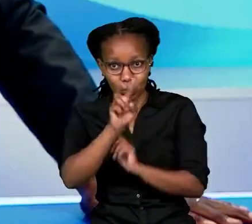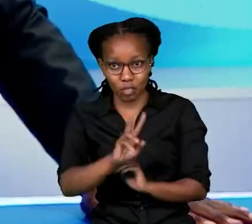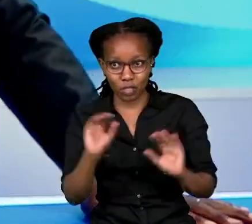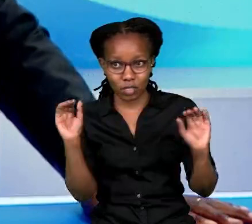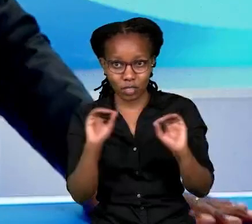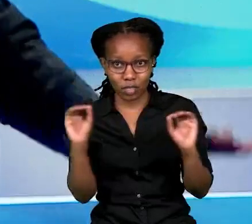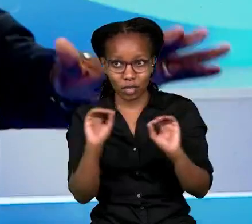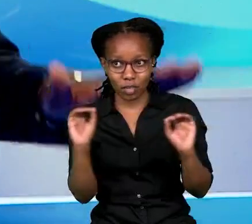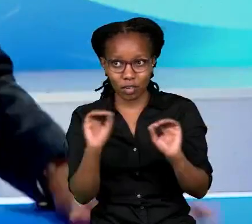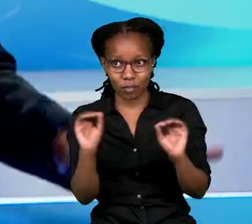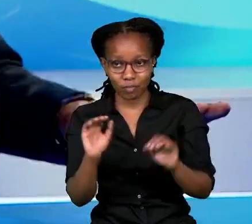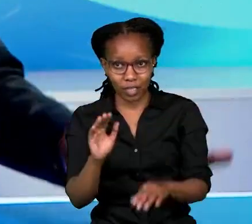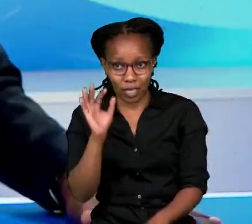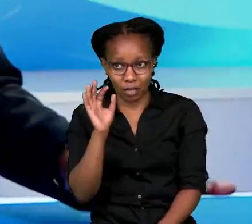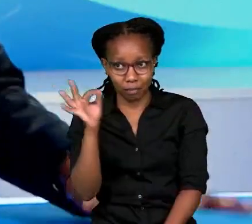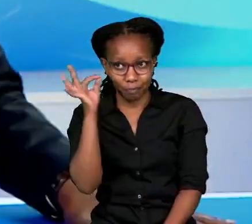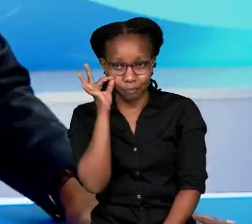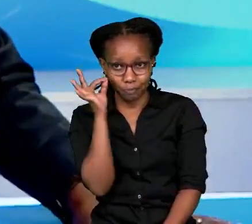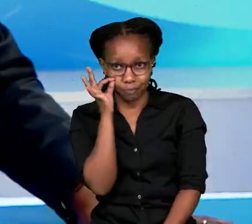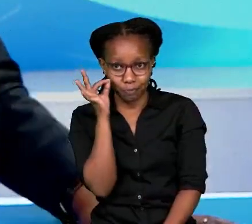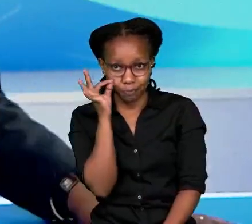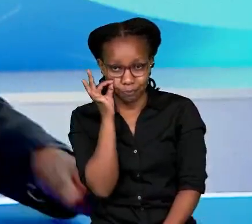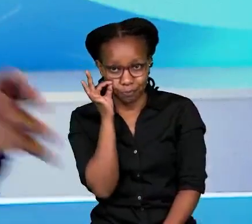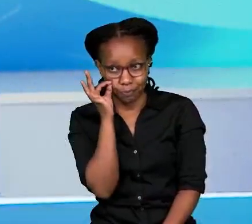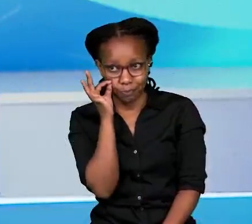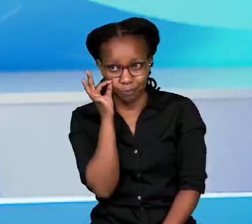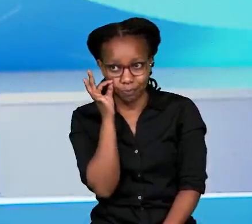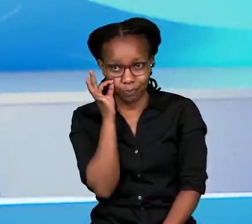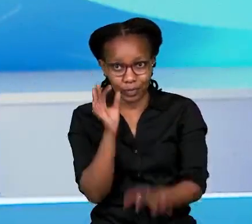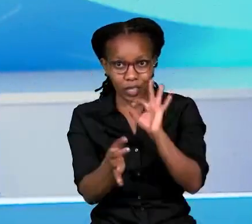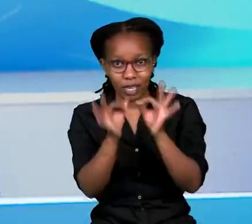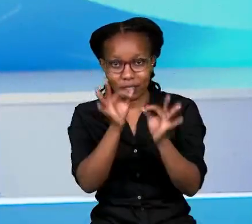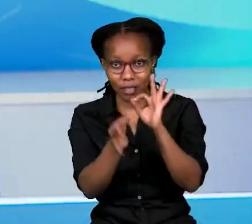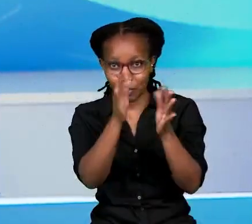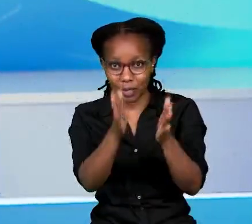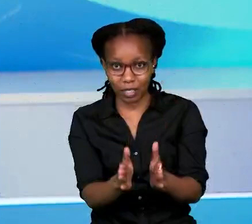Kenya. From myself and my